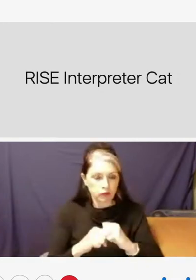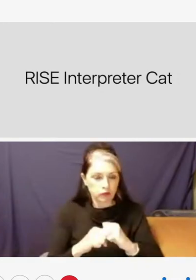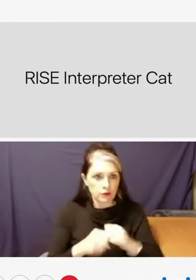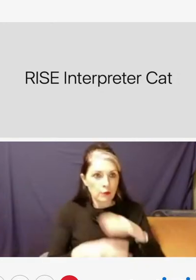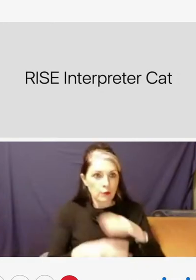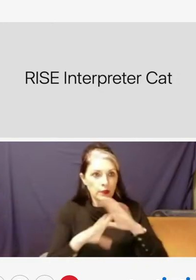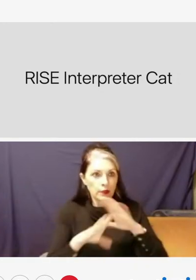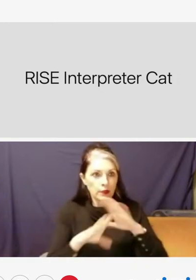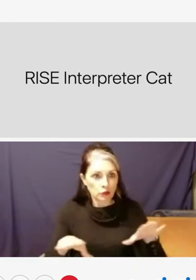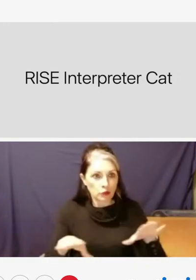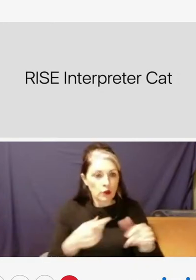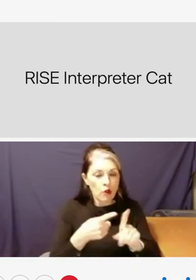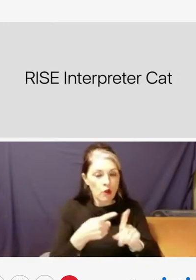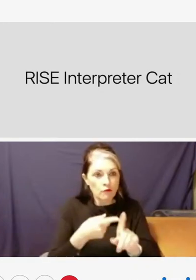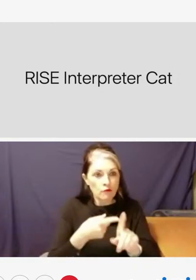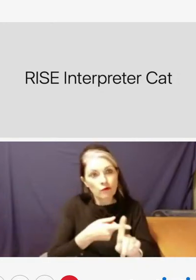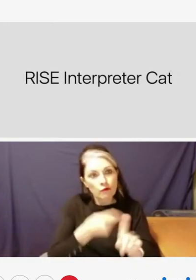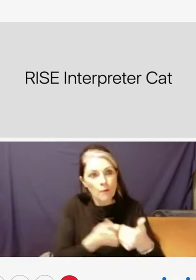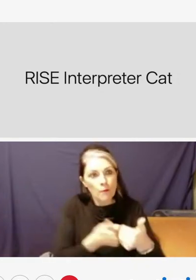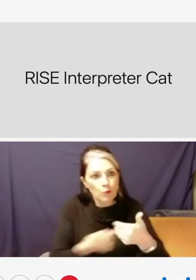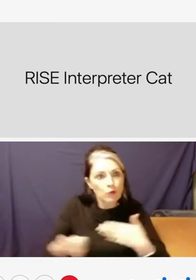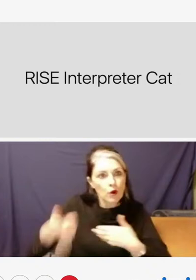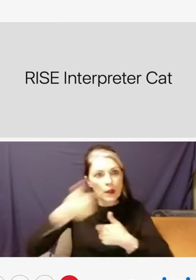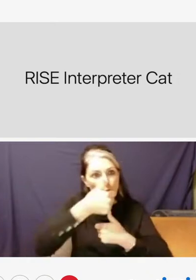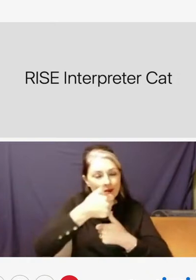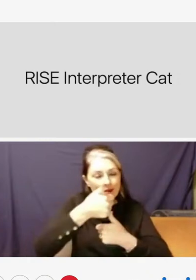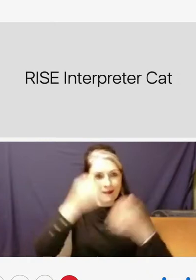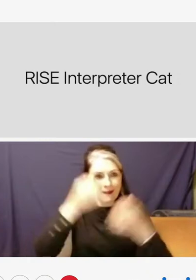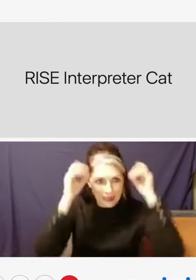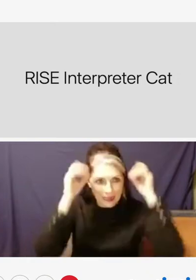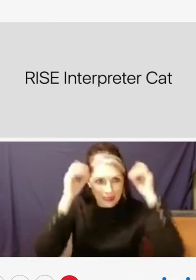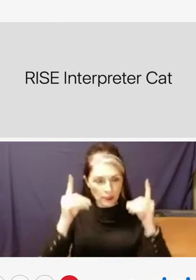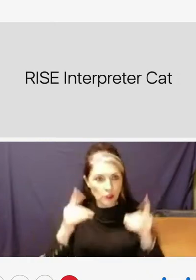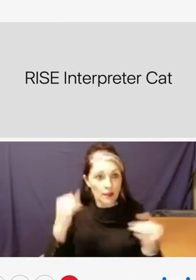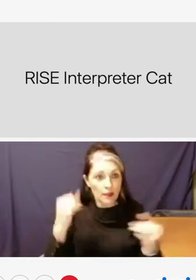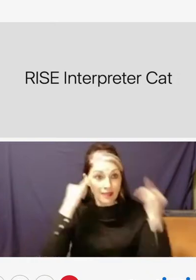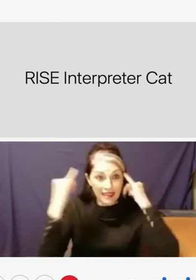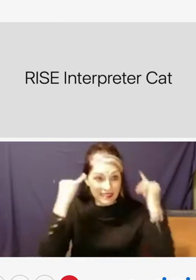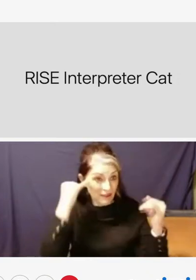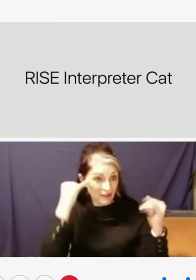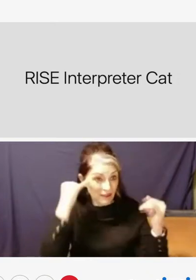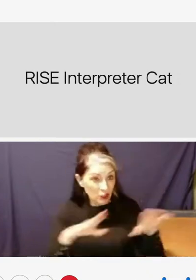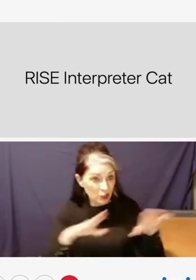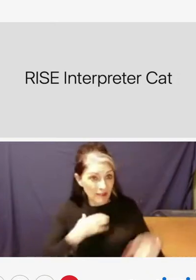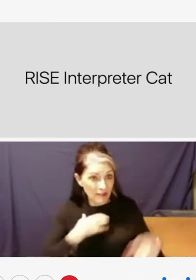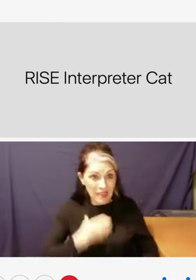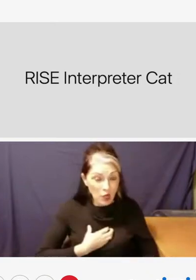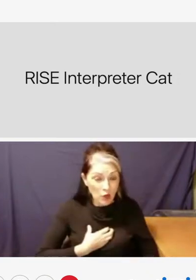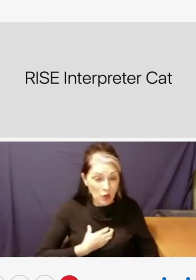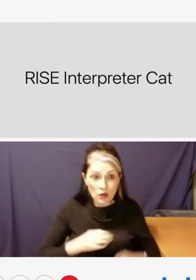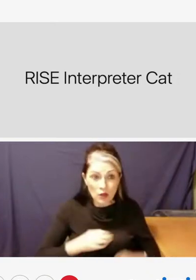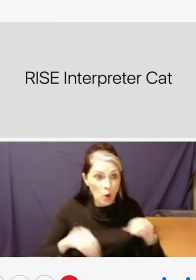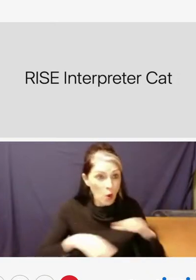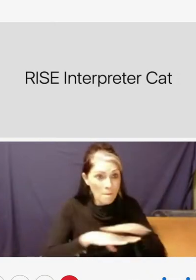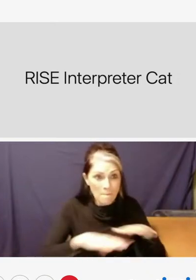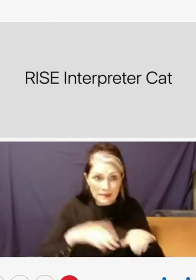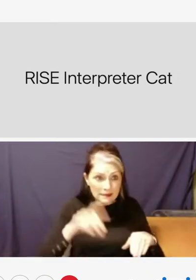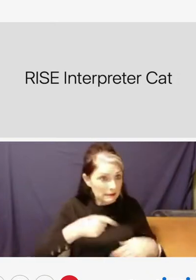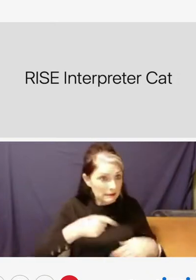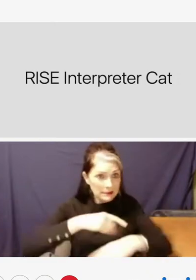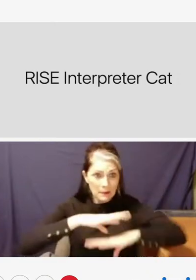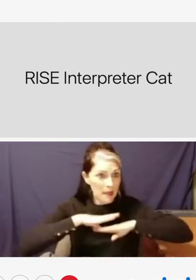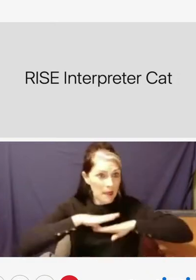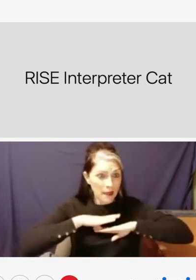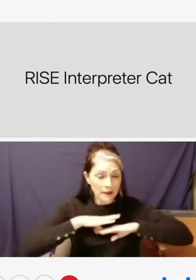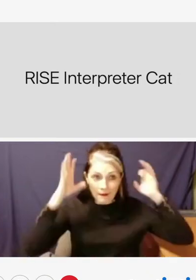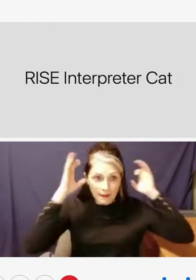education again the idea is very simple that if a child is hungry that if a child does not have the most basic needs met really education and even